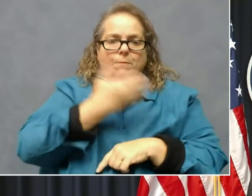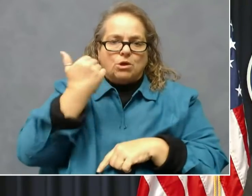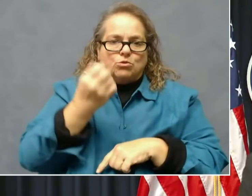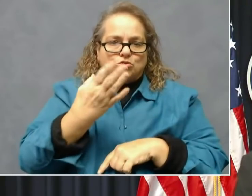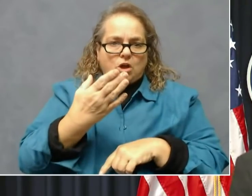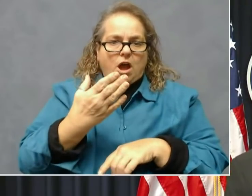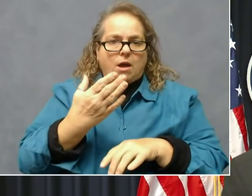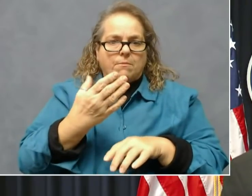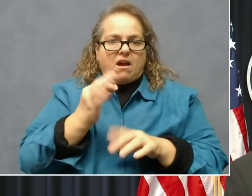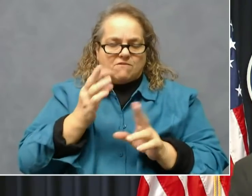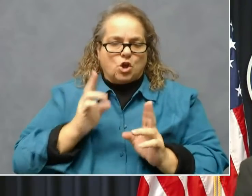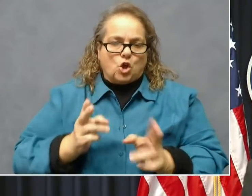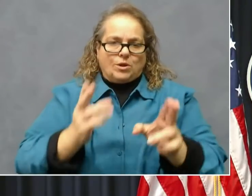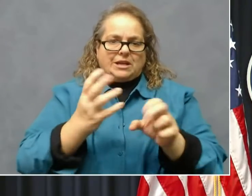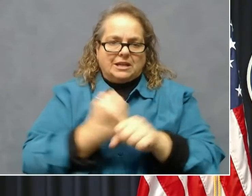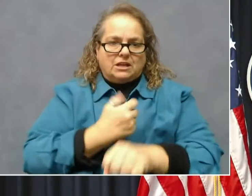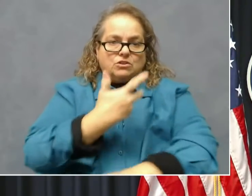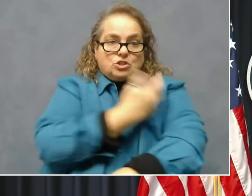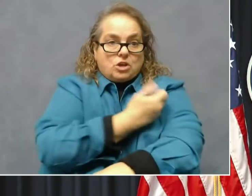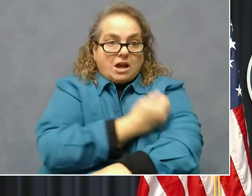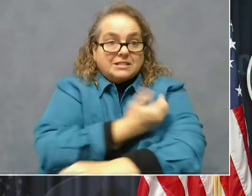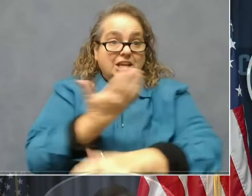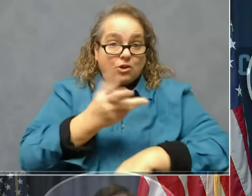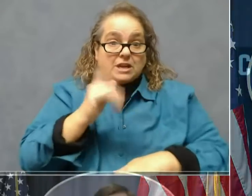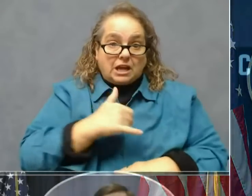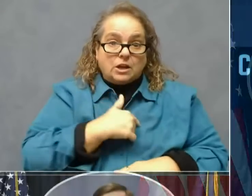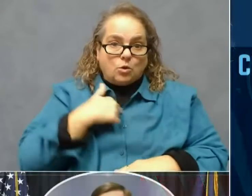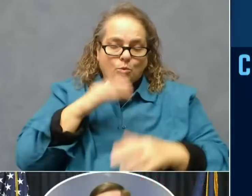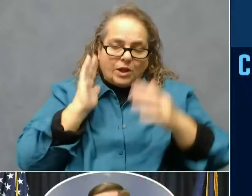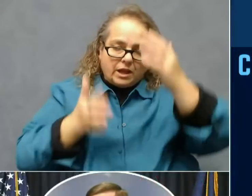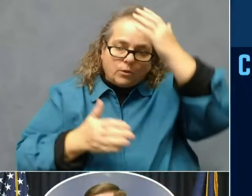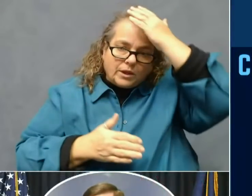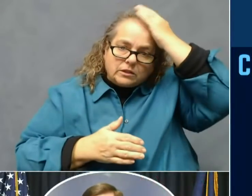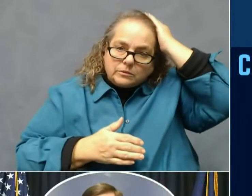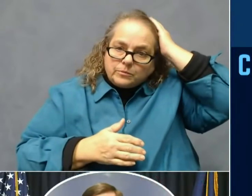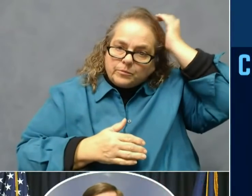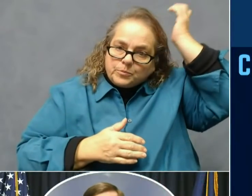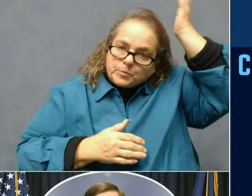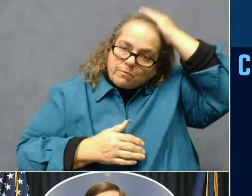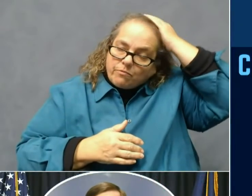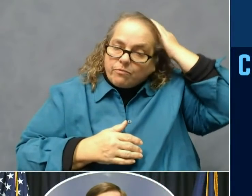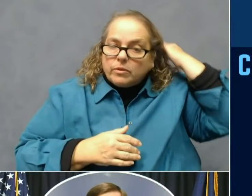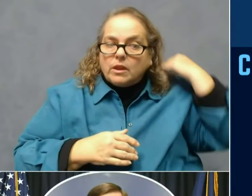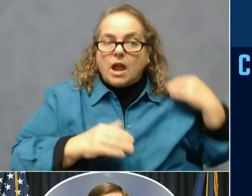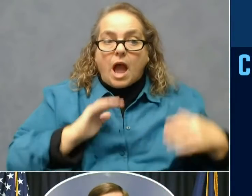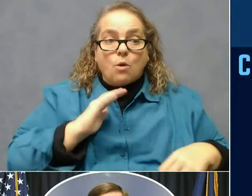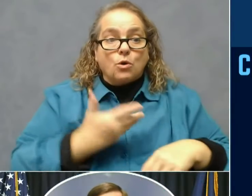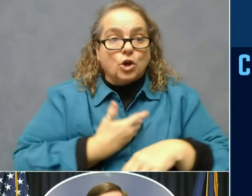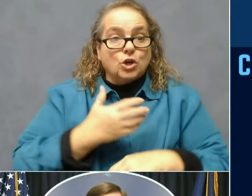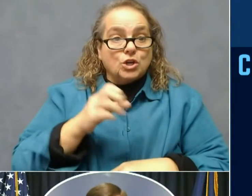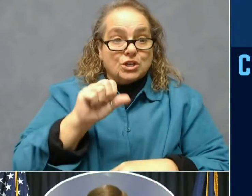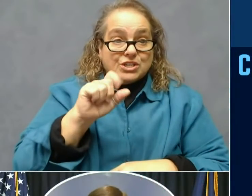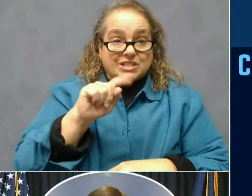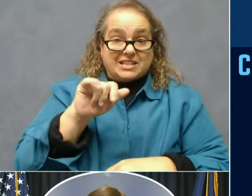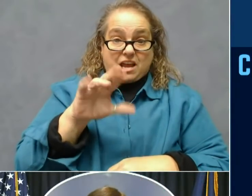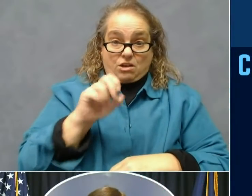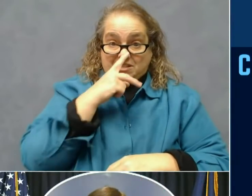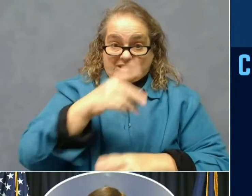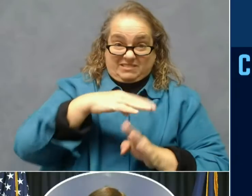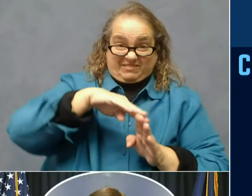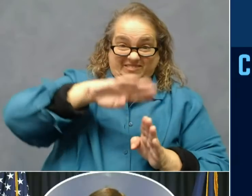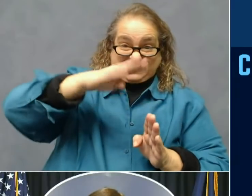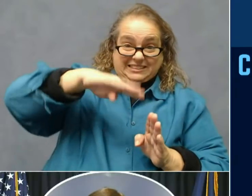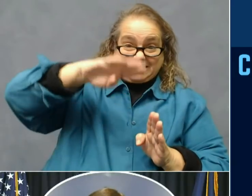Kentucky. So let's start with our stair-stepper chart on cases. We can see that this last